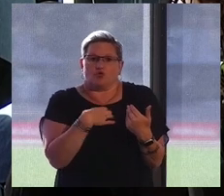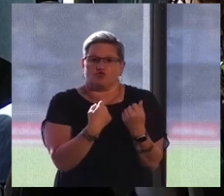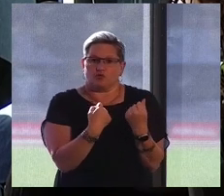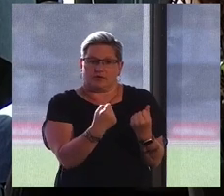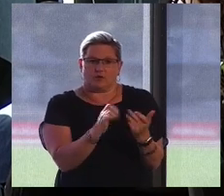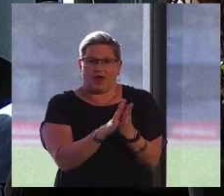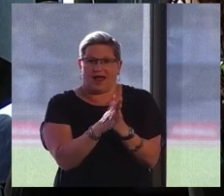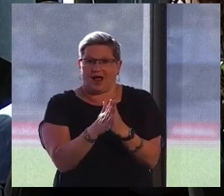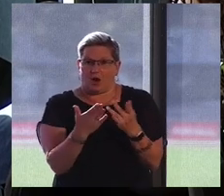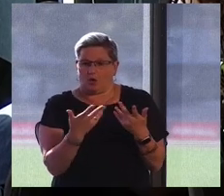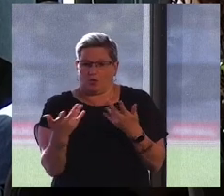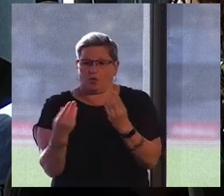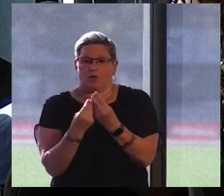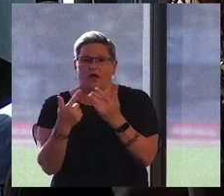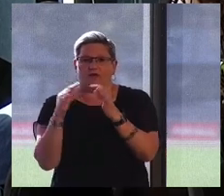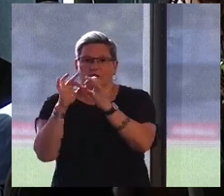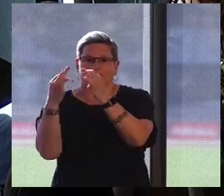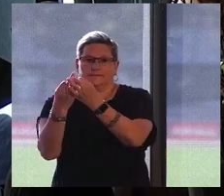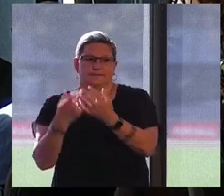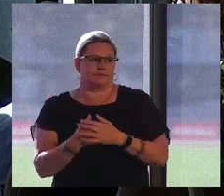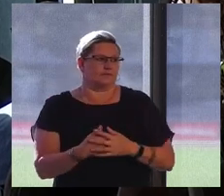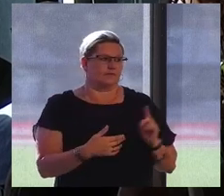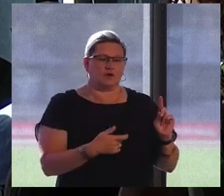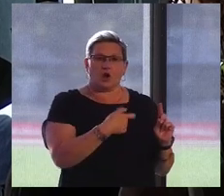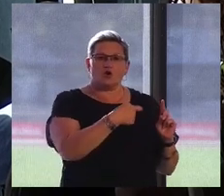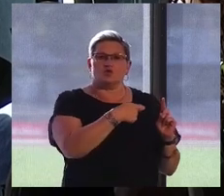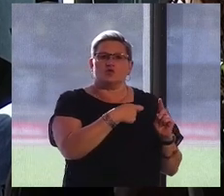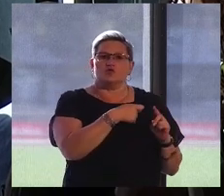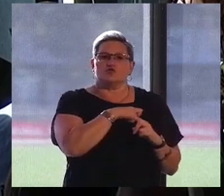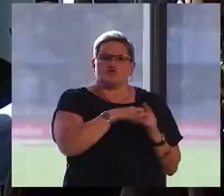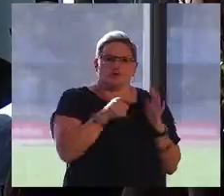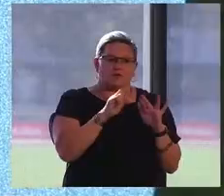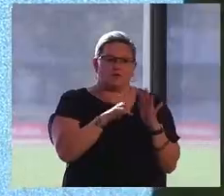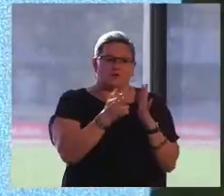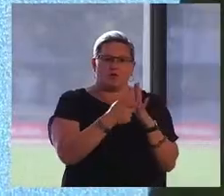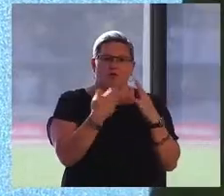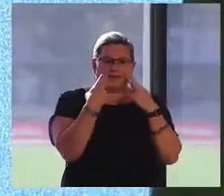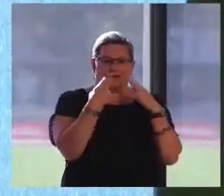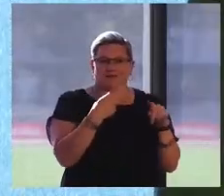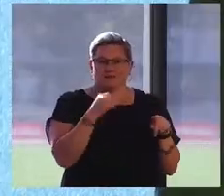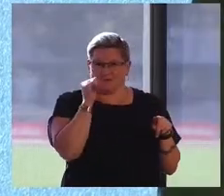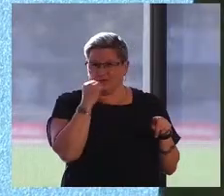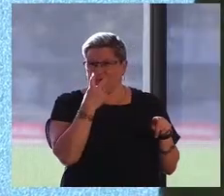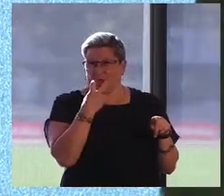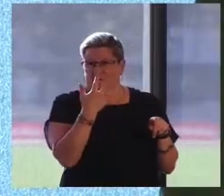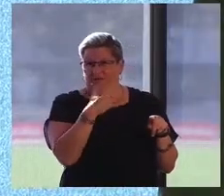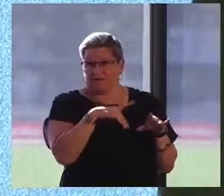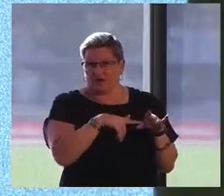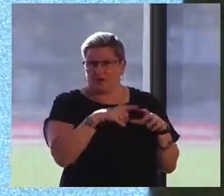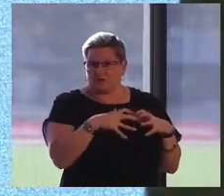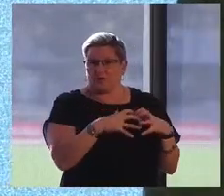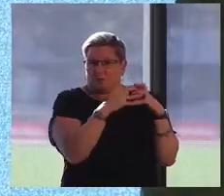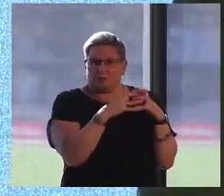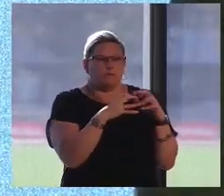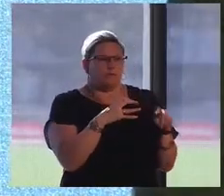Look, Trust for Nature is over 50 years old, so I'm going to say you can keep reinvigorating. The issues have never